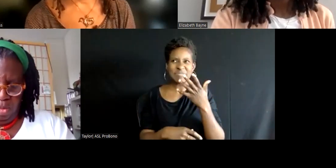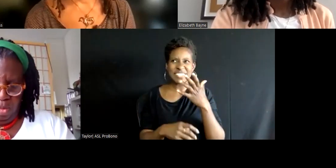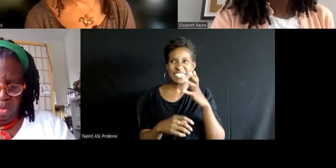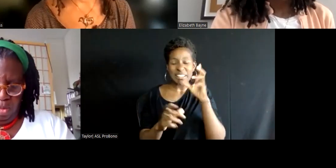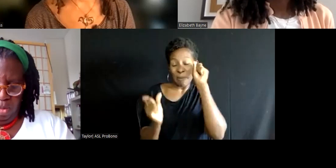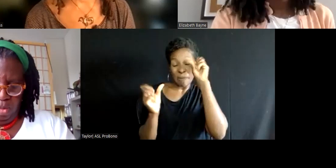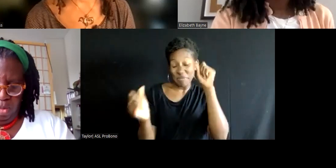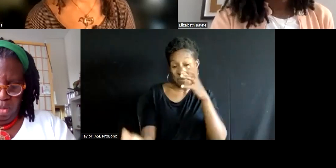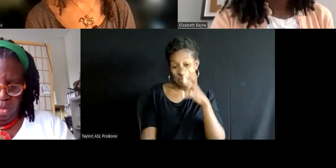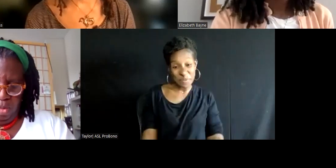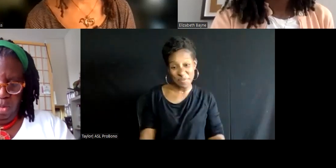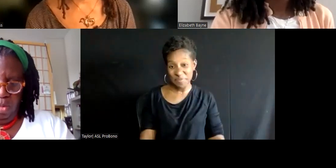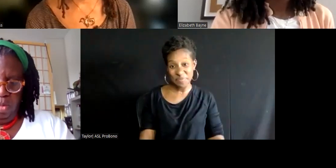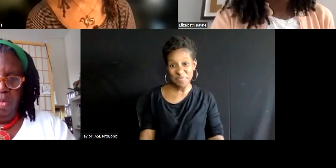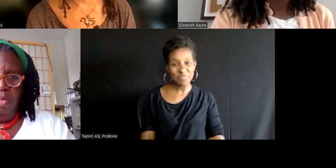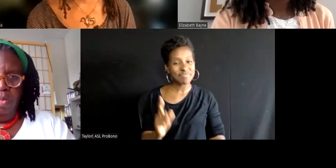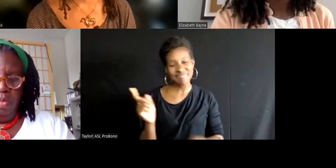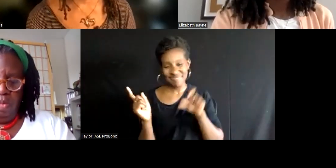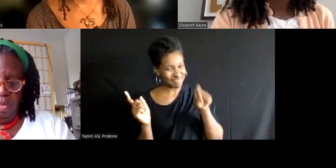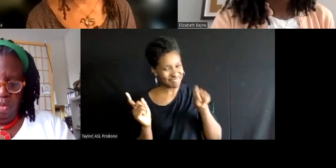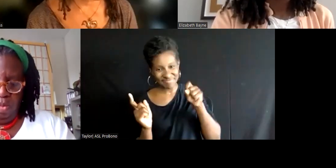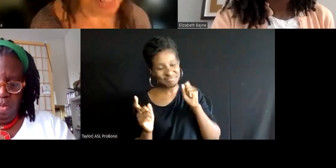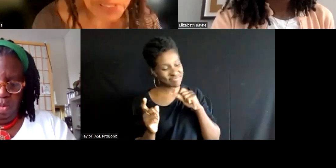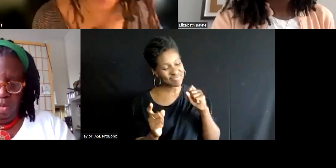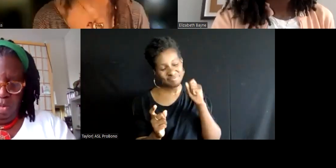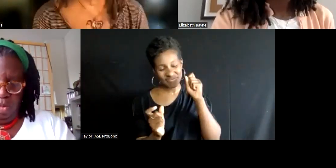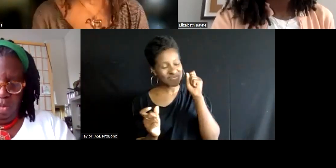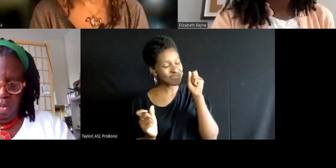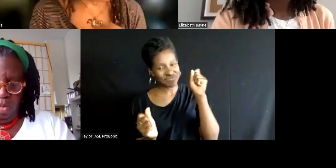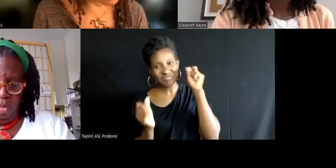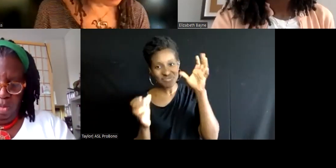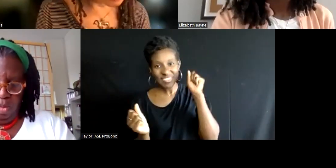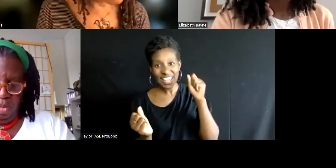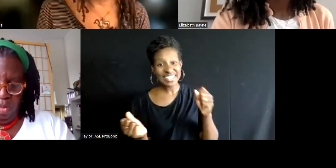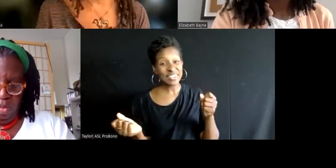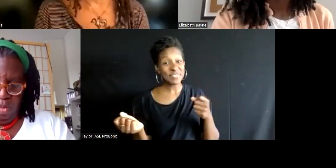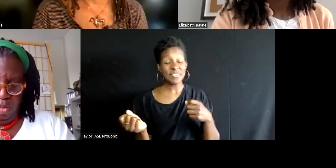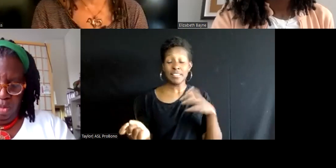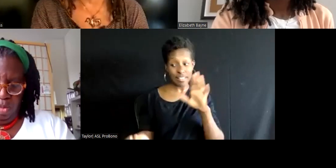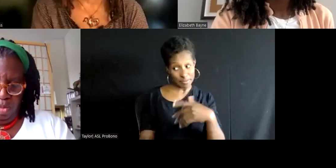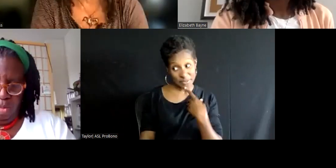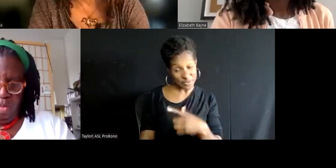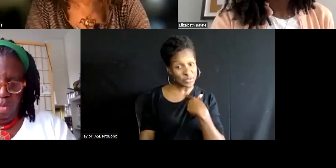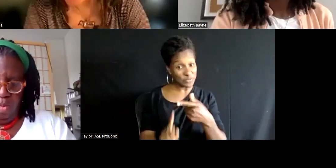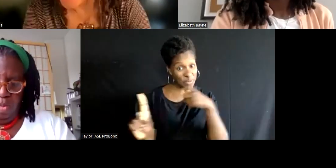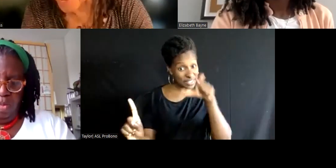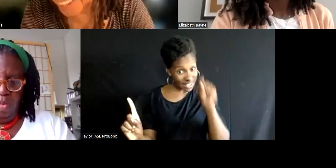woman. She's phenomenal. Yeah, she did. She's from the South, y'all. She's from the South. She's from the